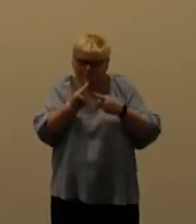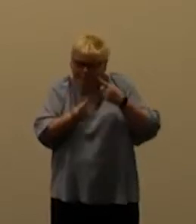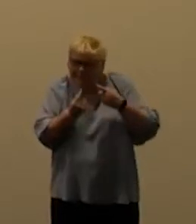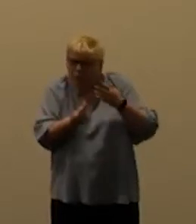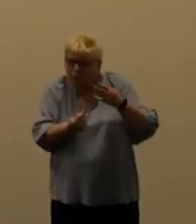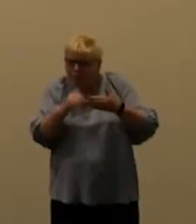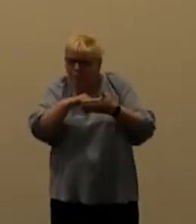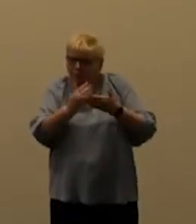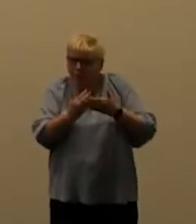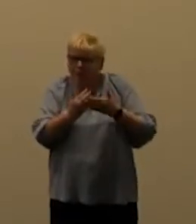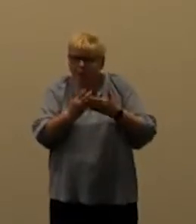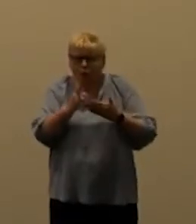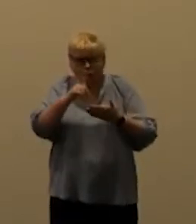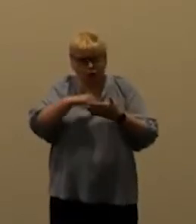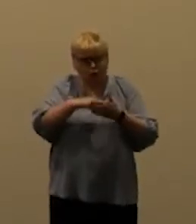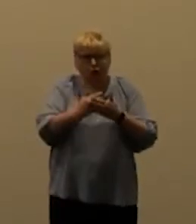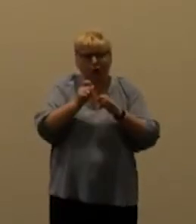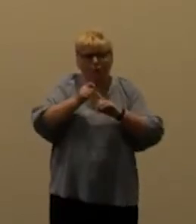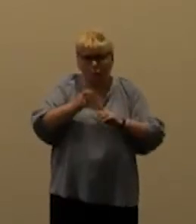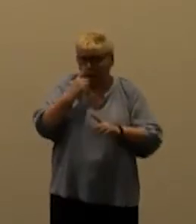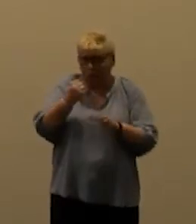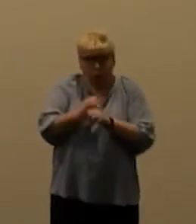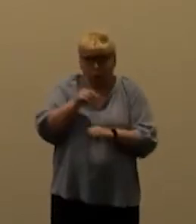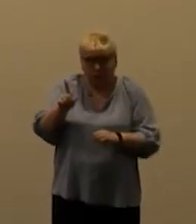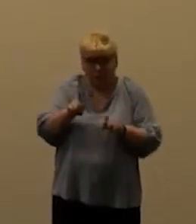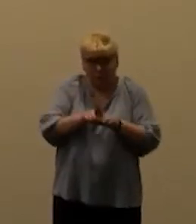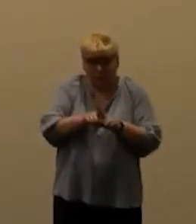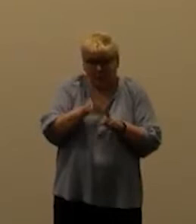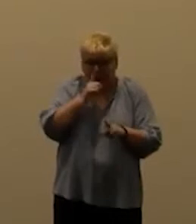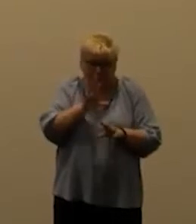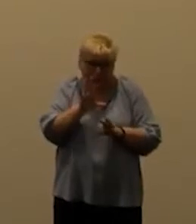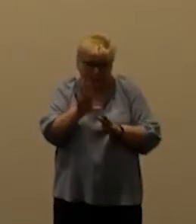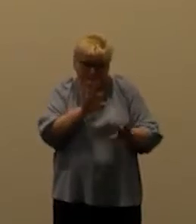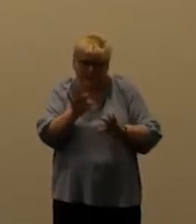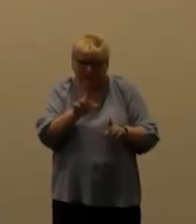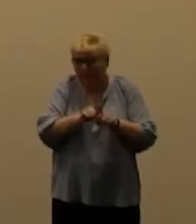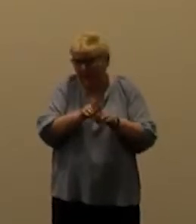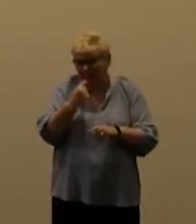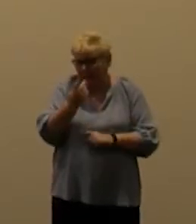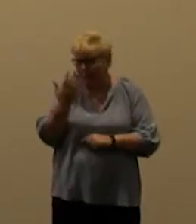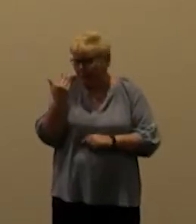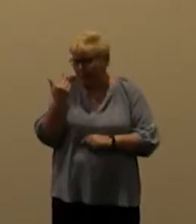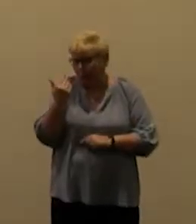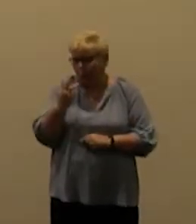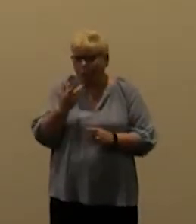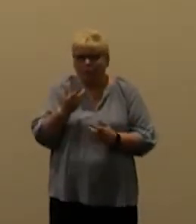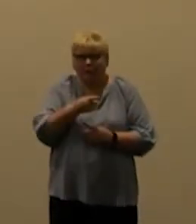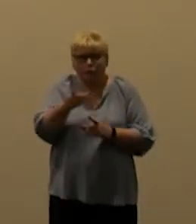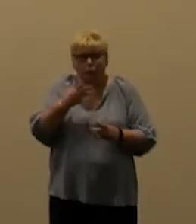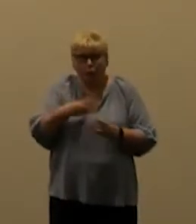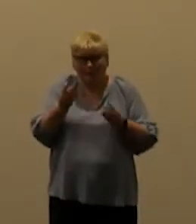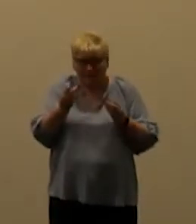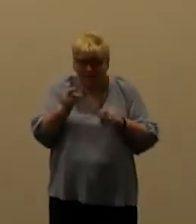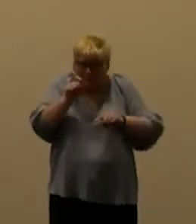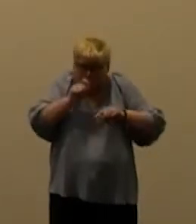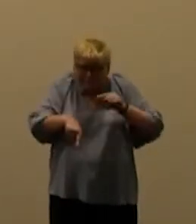team settings or the SharePoint settings, we can do that, and you can pick and choose, like we saw previously. If you wanted to do something specific, we